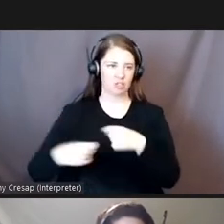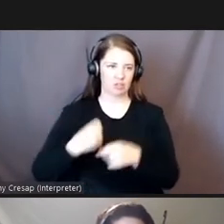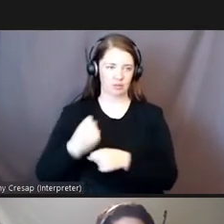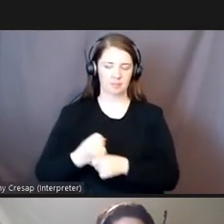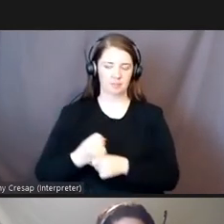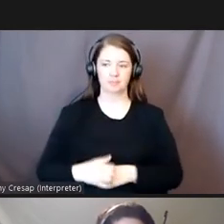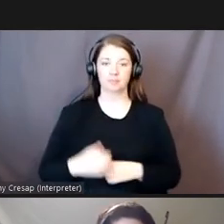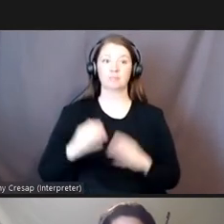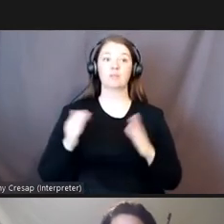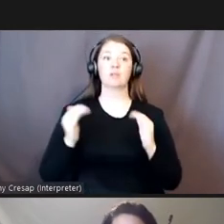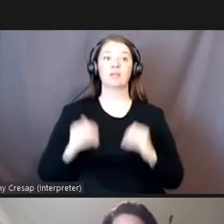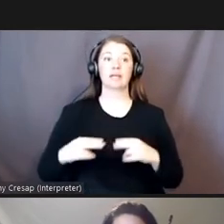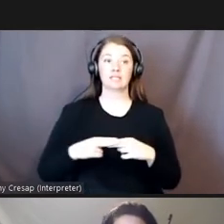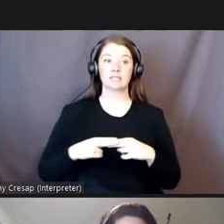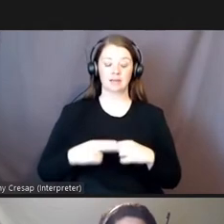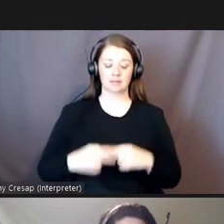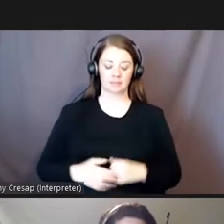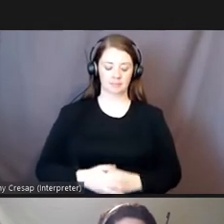Next slide, please.